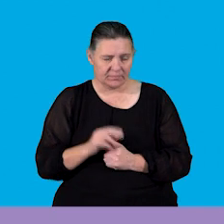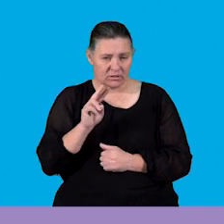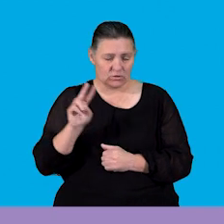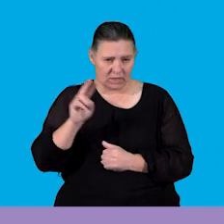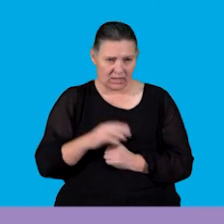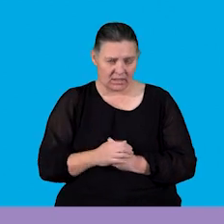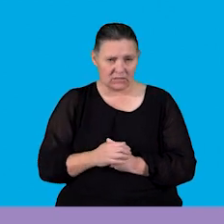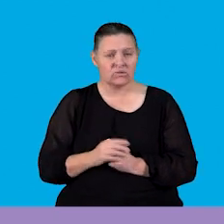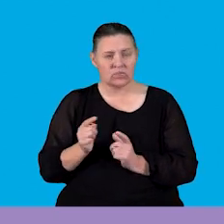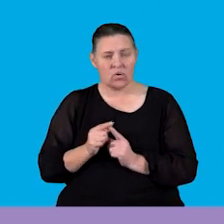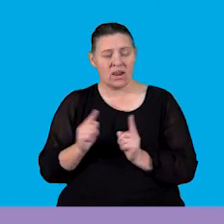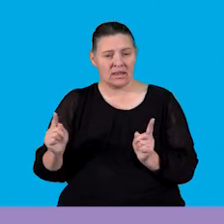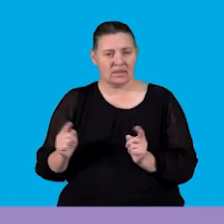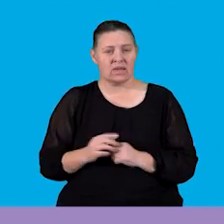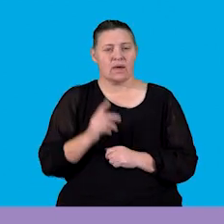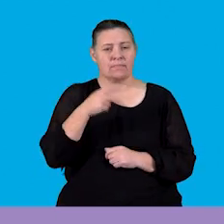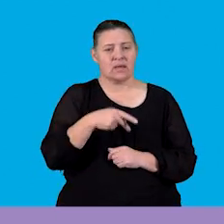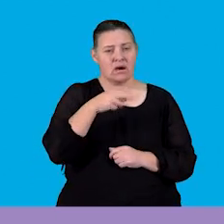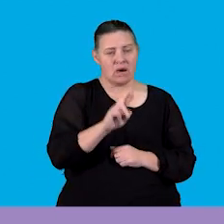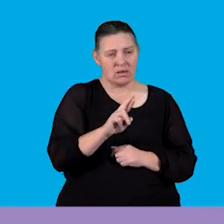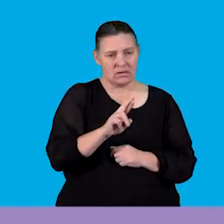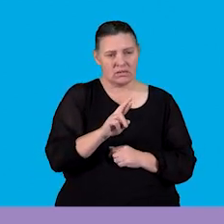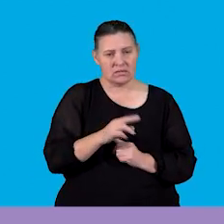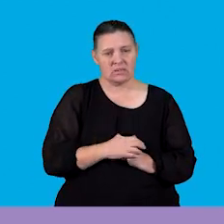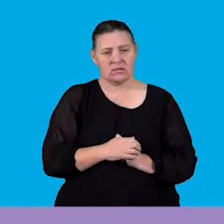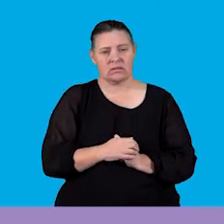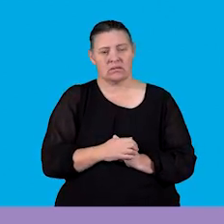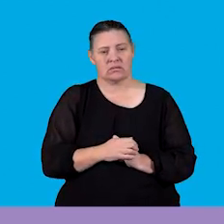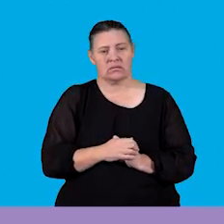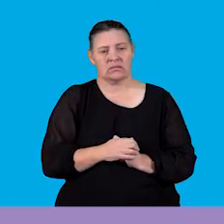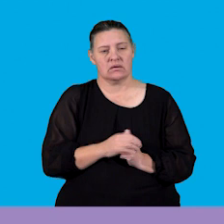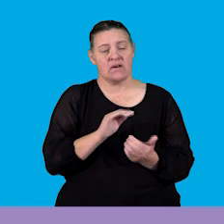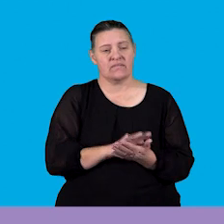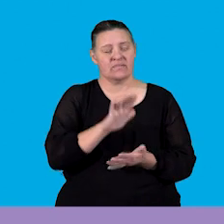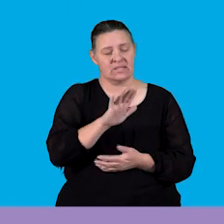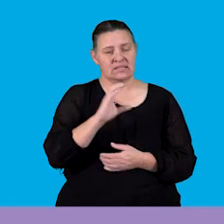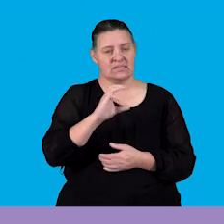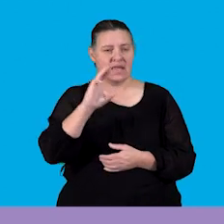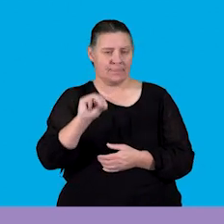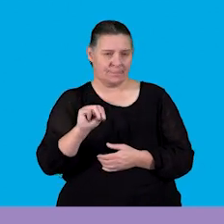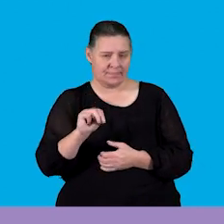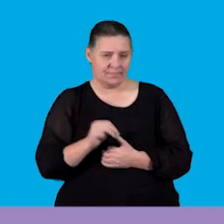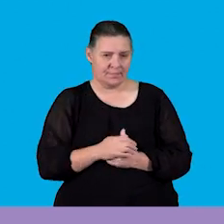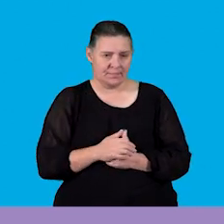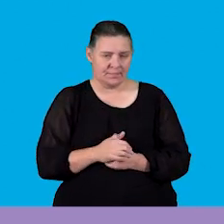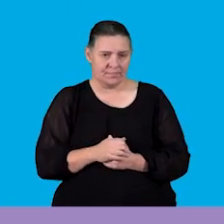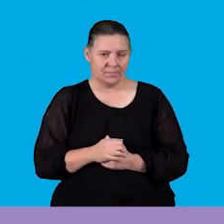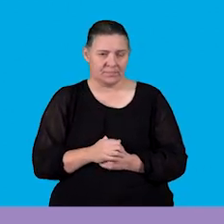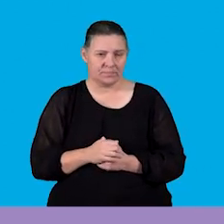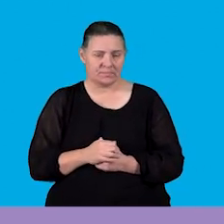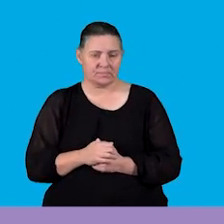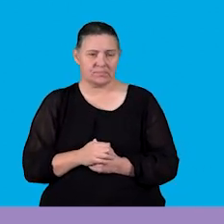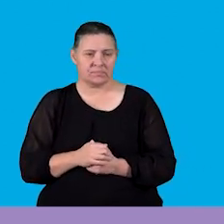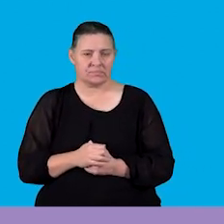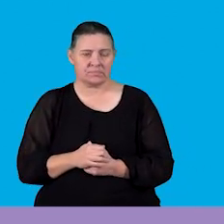225 centimeters squared. So that means that the length of PR is 15